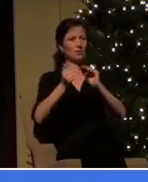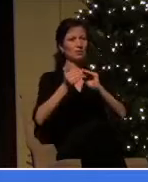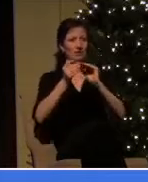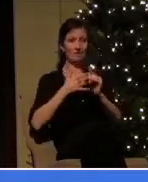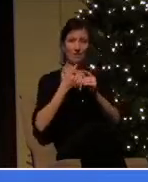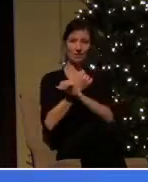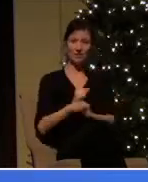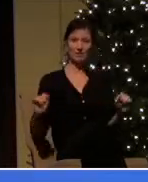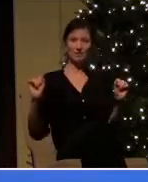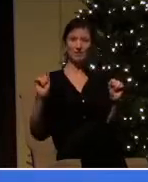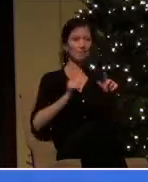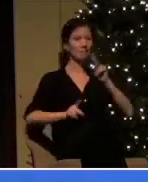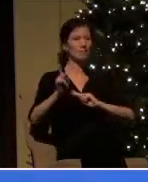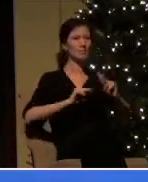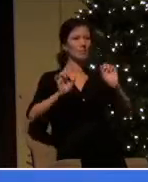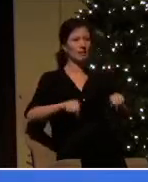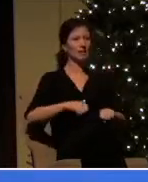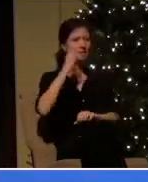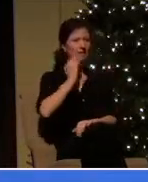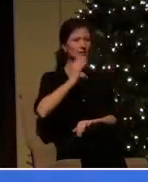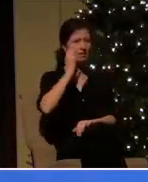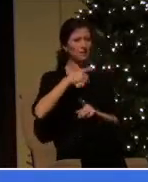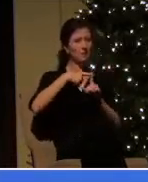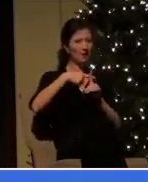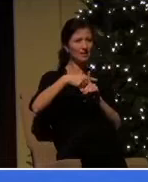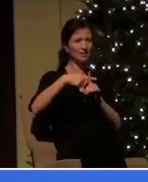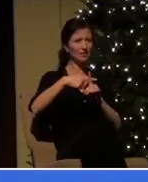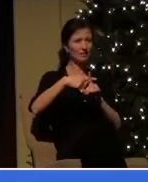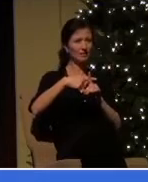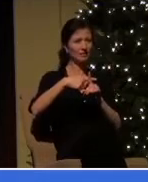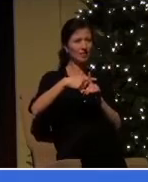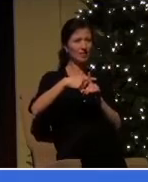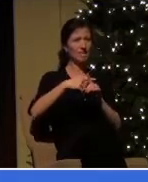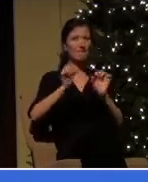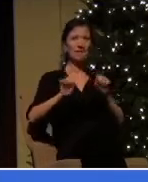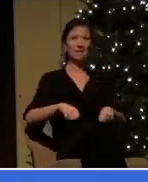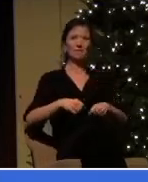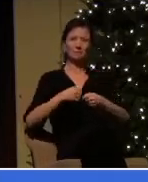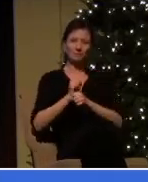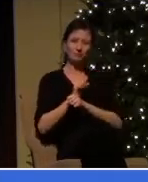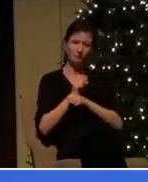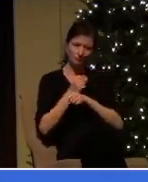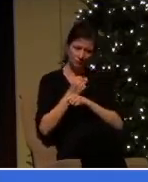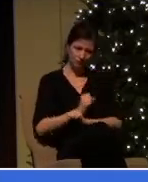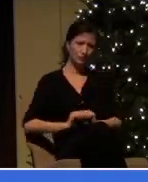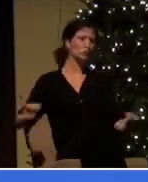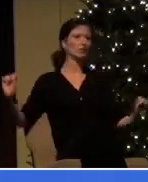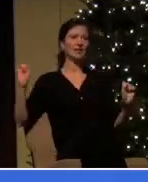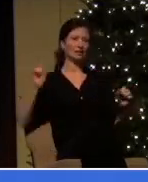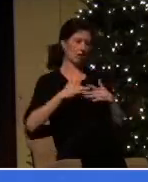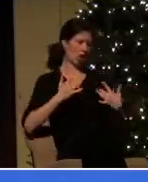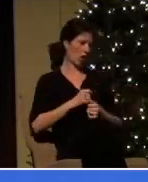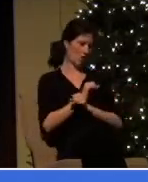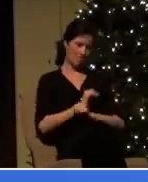to experience, and to be walked through into the liberty and the freedom that Jesus Christ has come